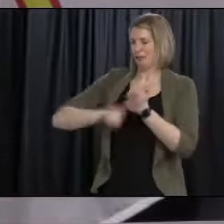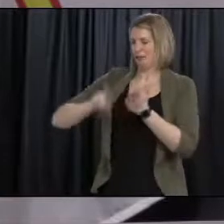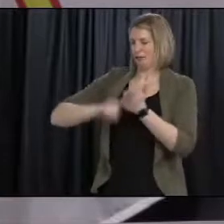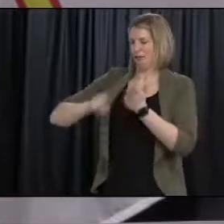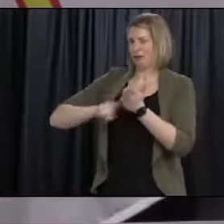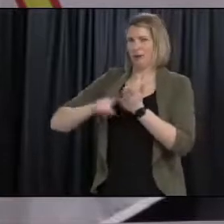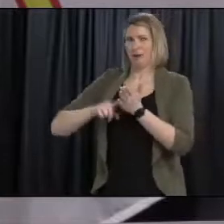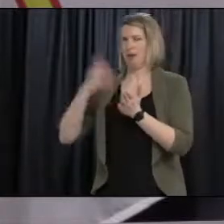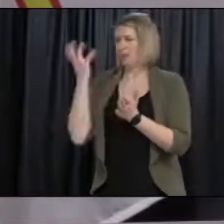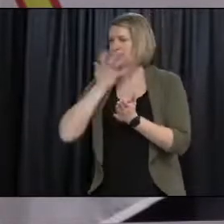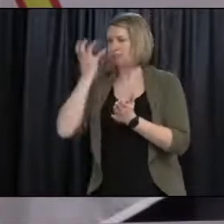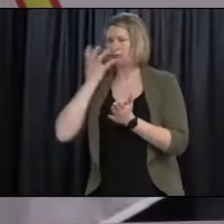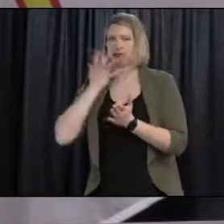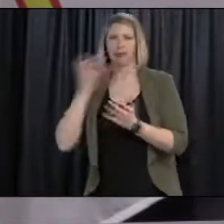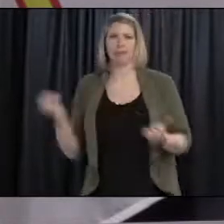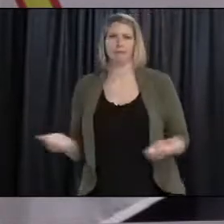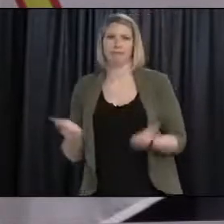So